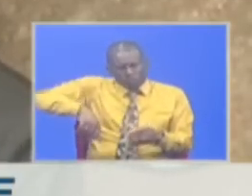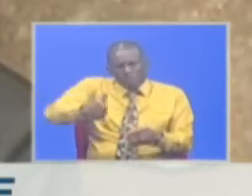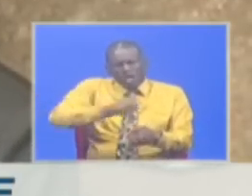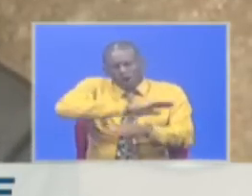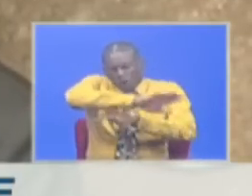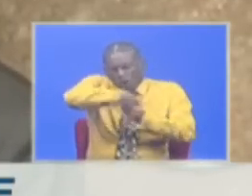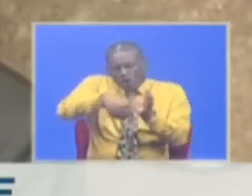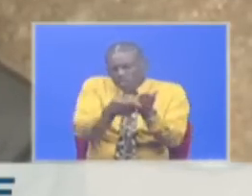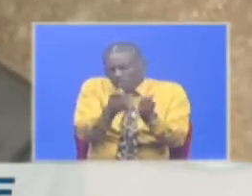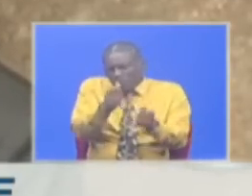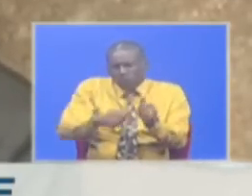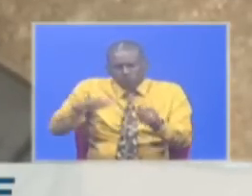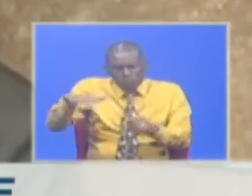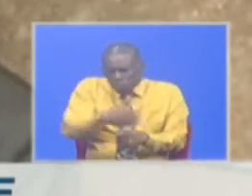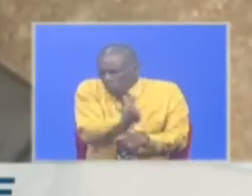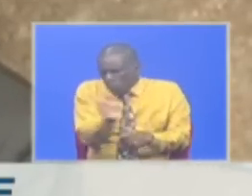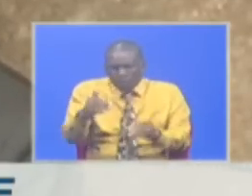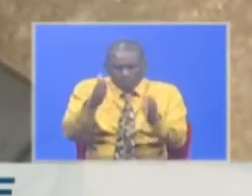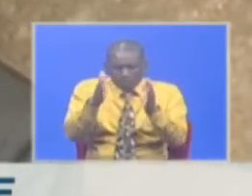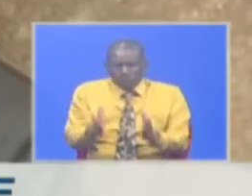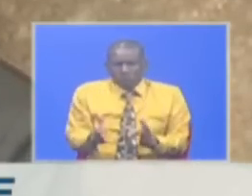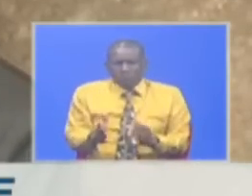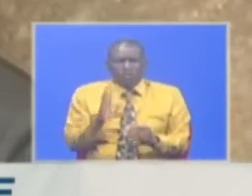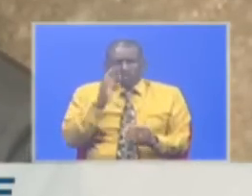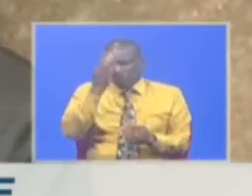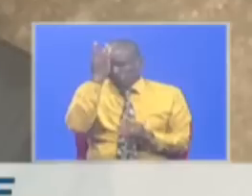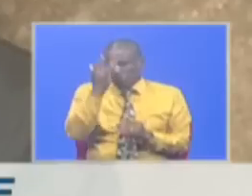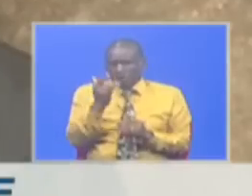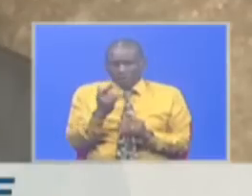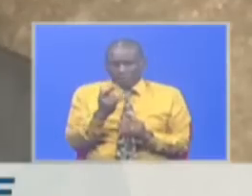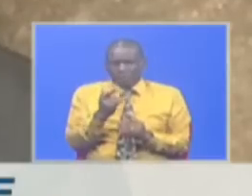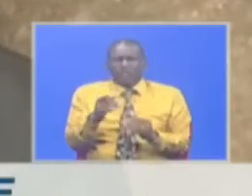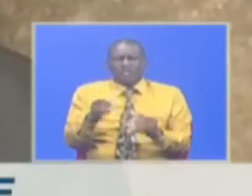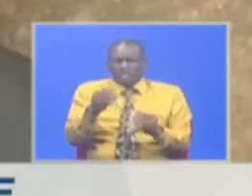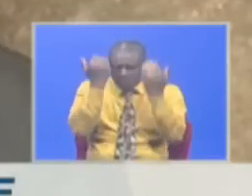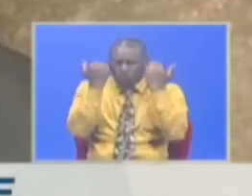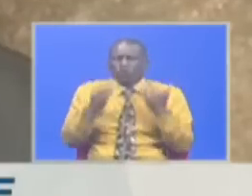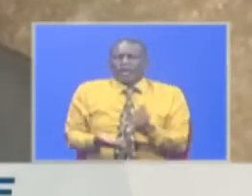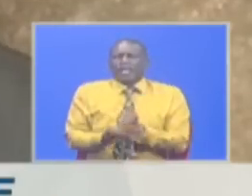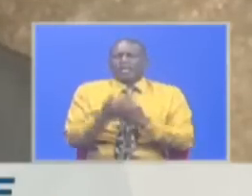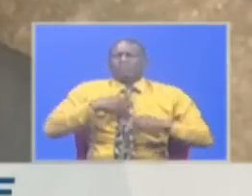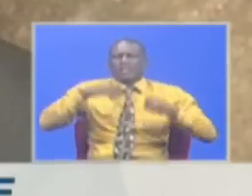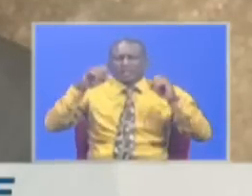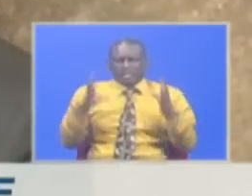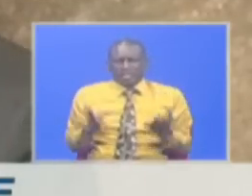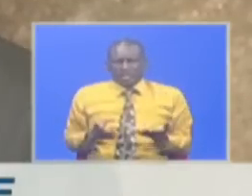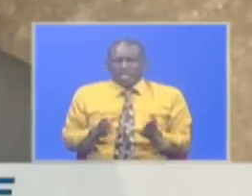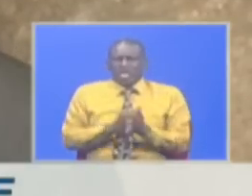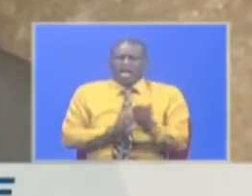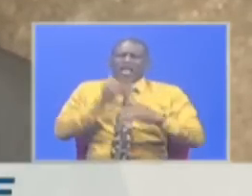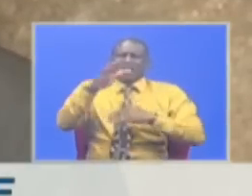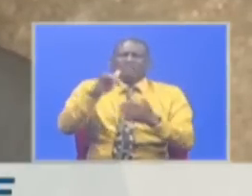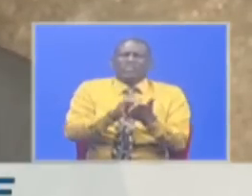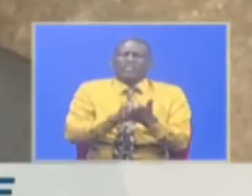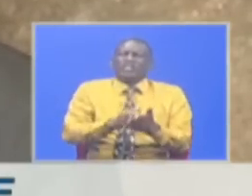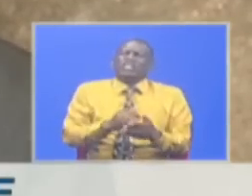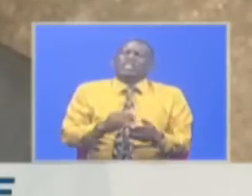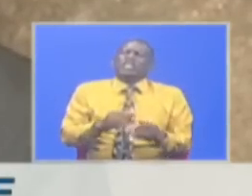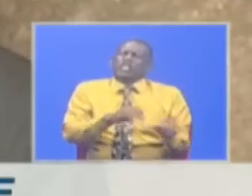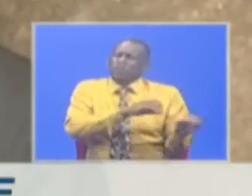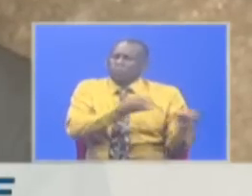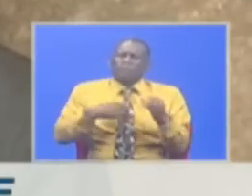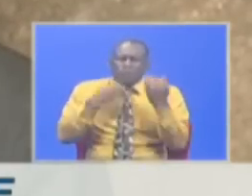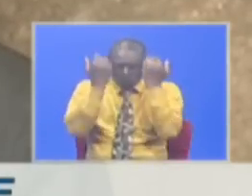mtu kwa sababu hakunisaidia ni mwisho akanistaki nimlipe kesi